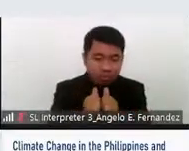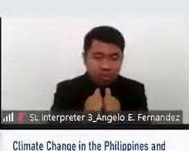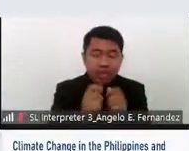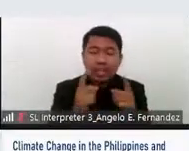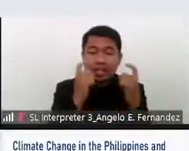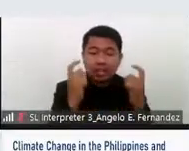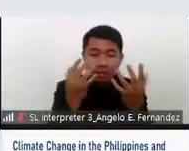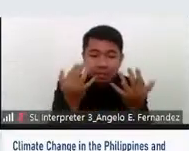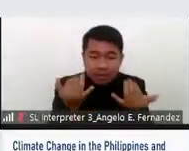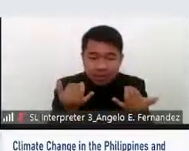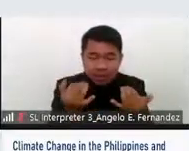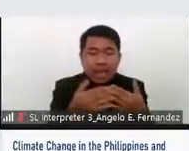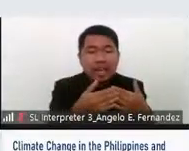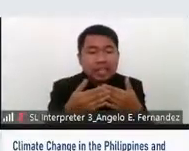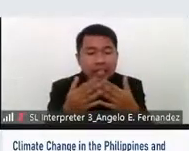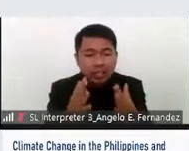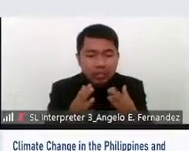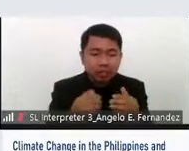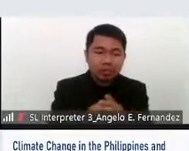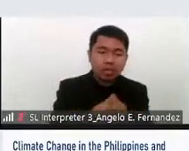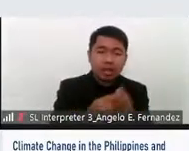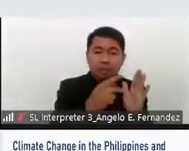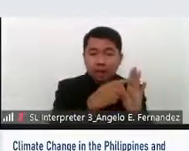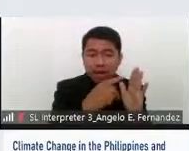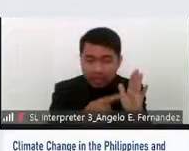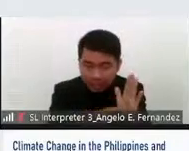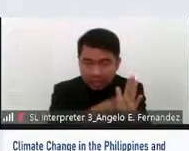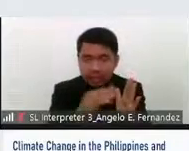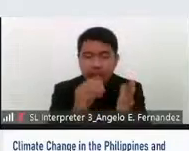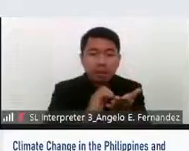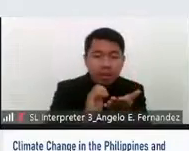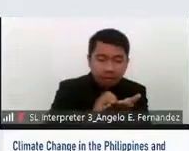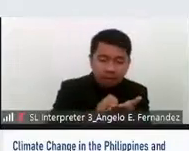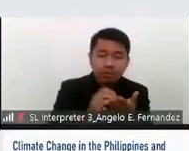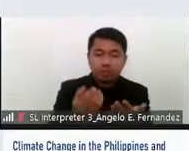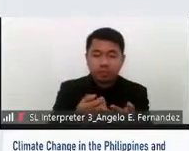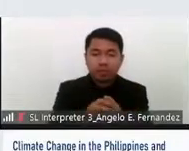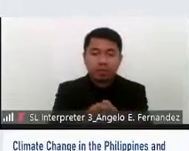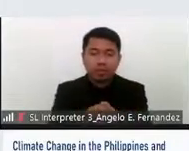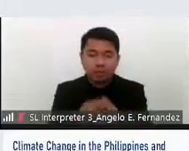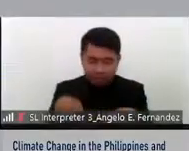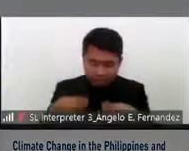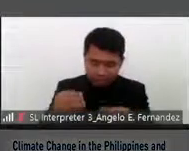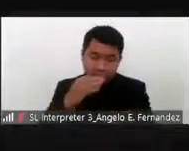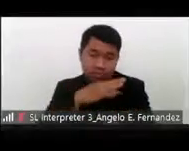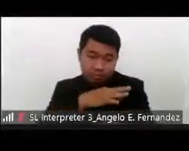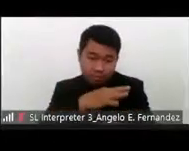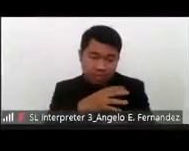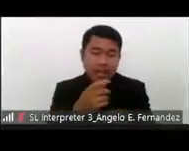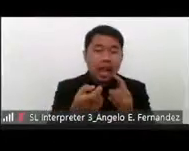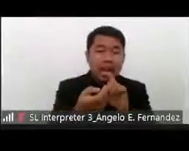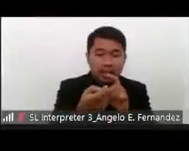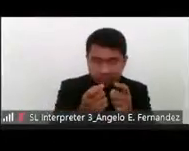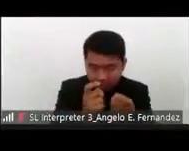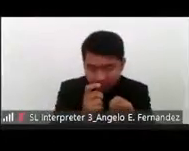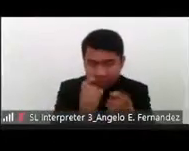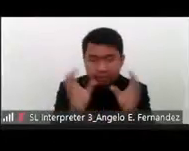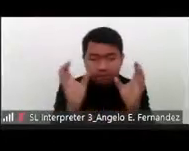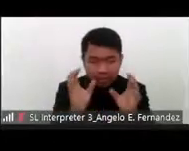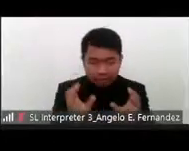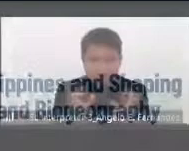in policies and practices contributing to climate change adaptation. Thank you very much.